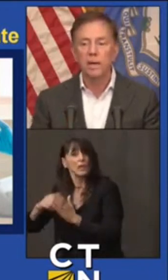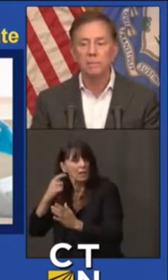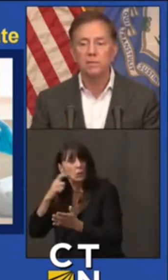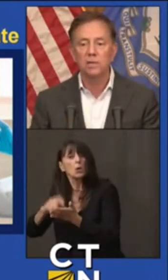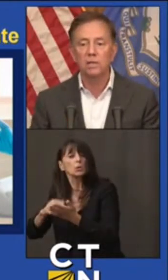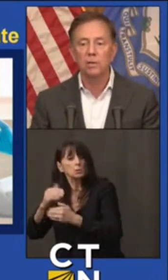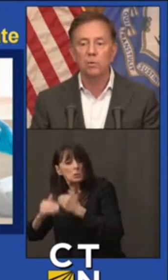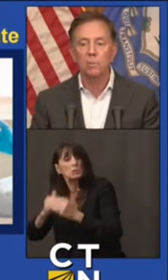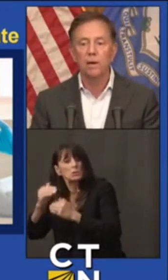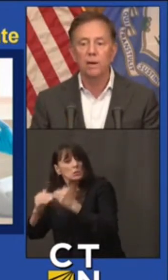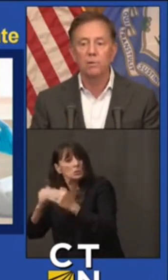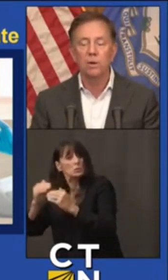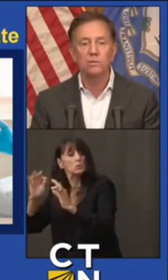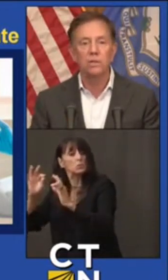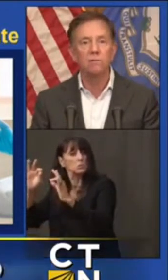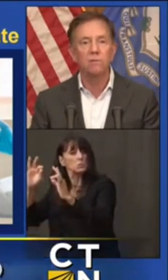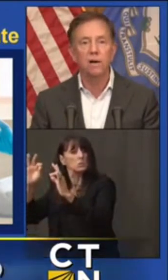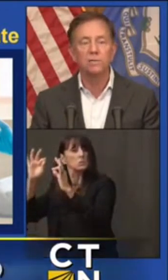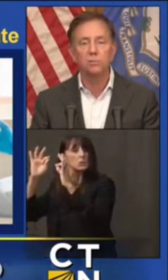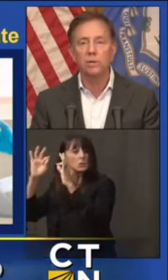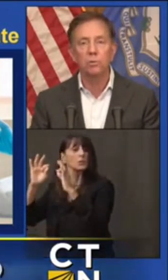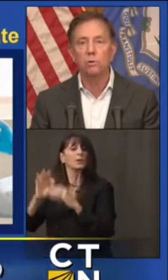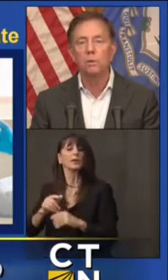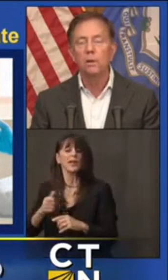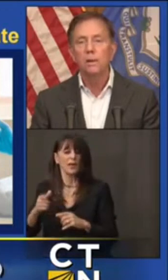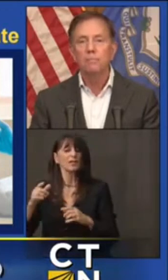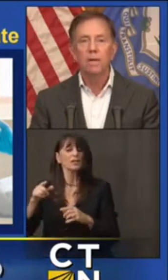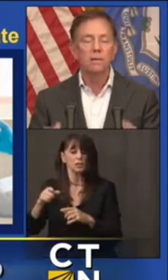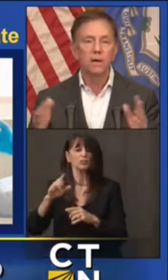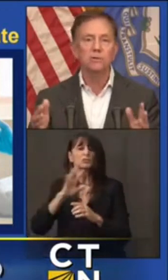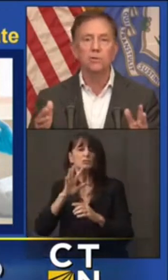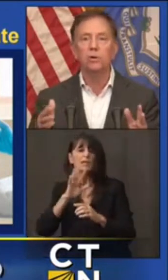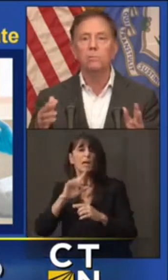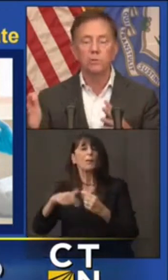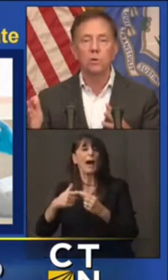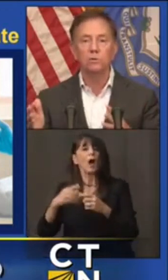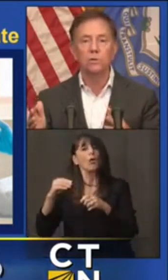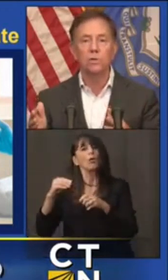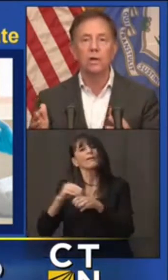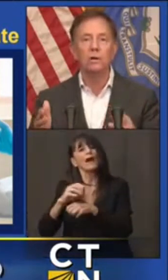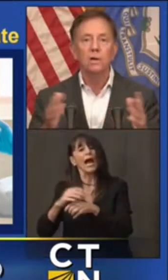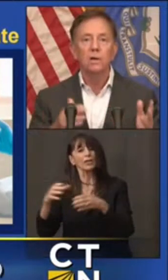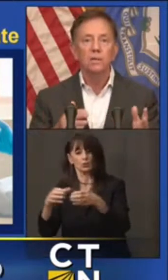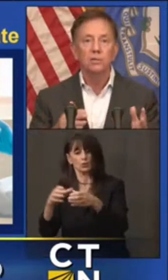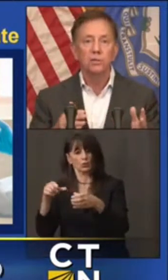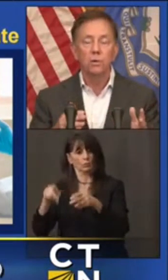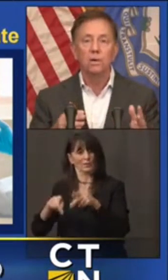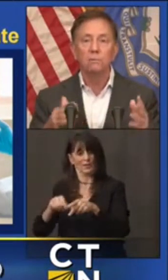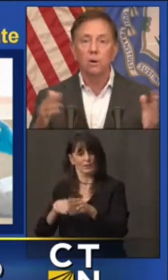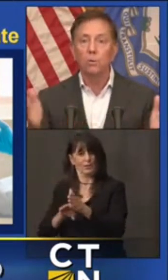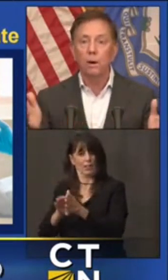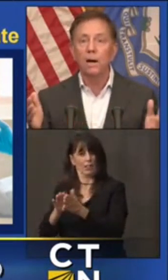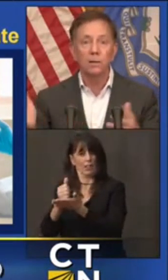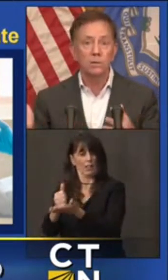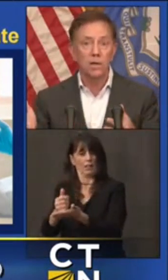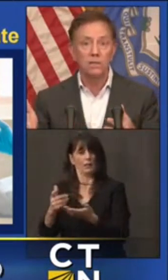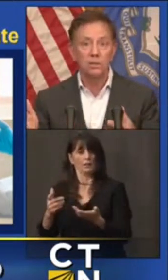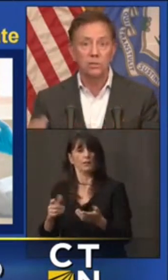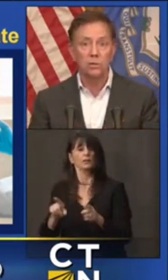happy to tell a little more about our thoughts in the advisory group. And the advisory group is also there to opine not just on